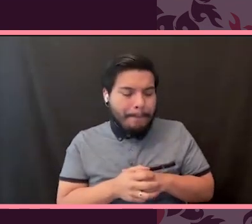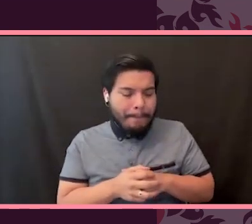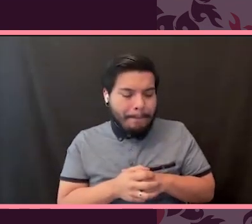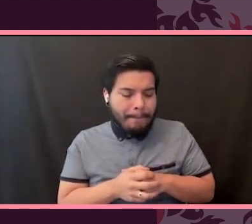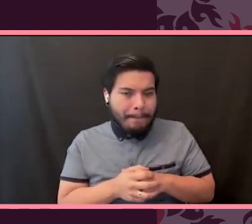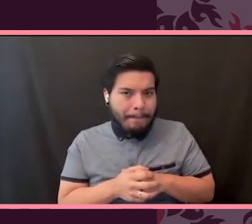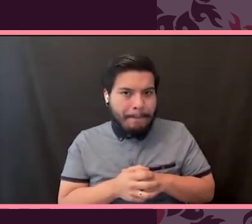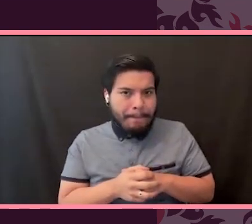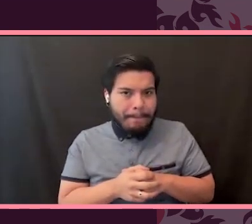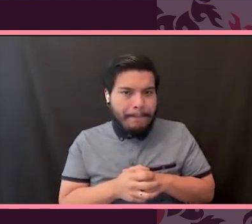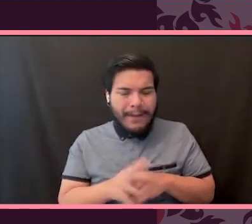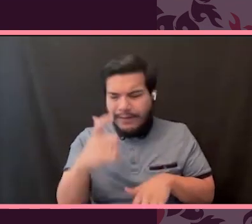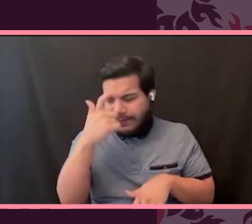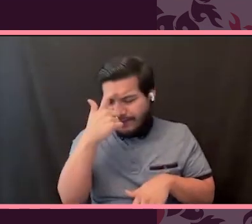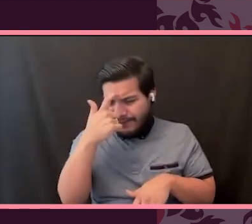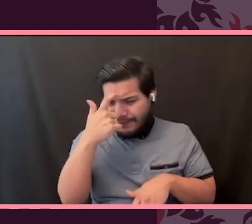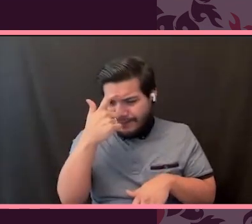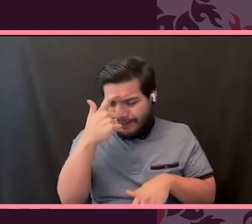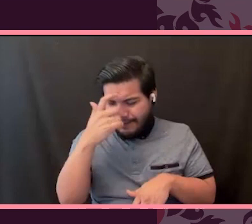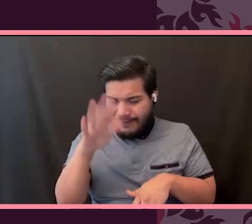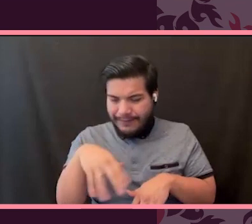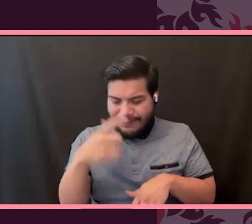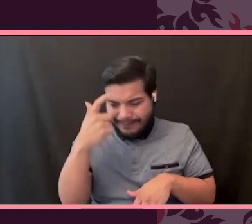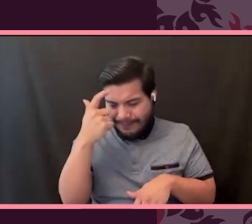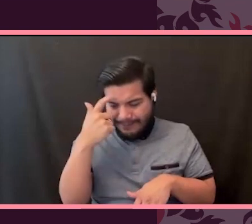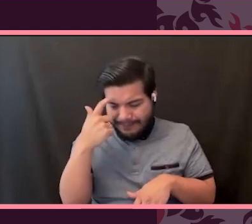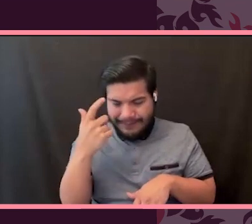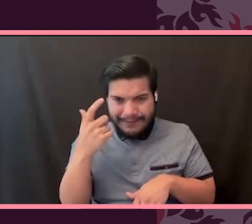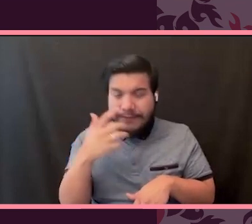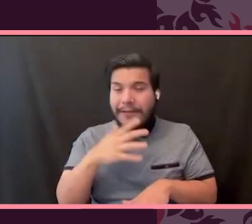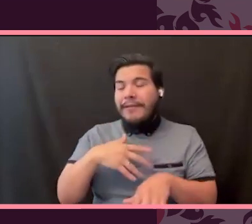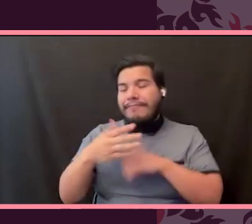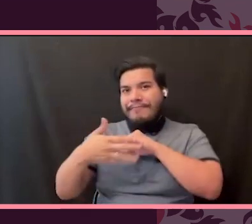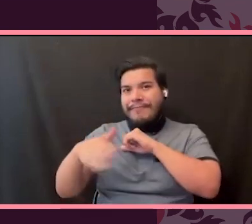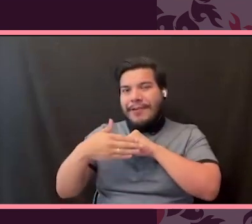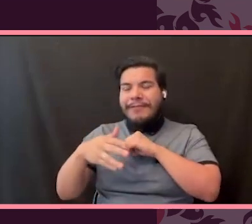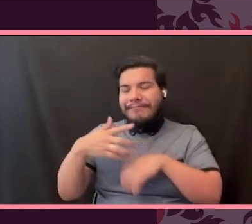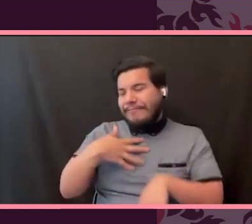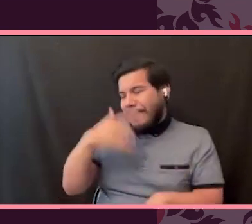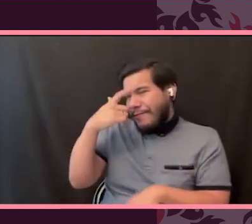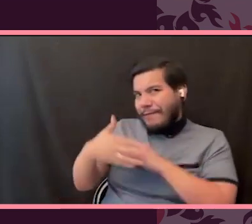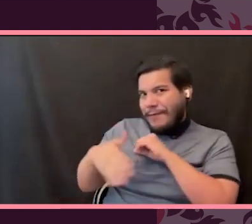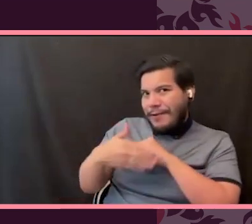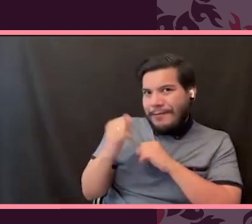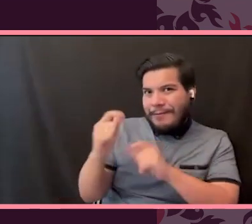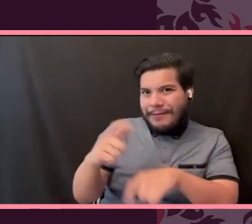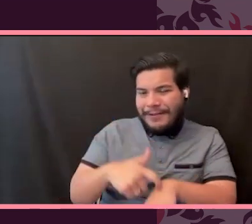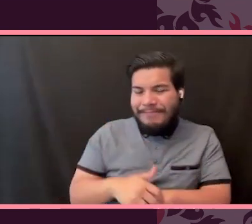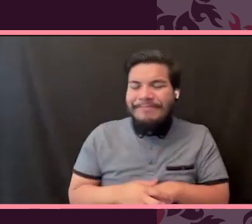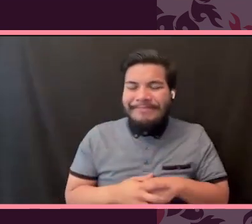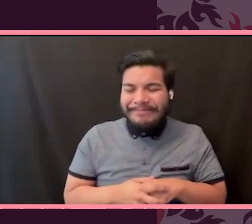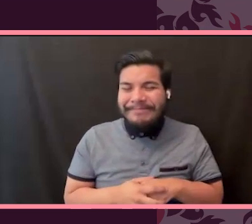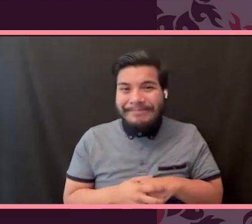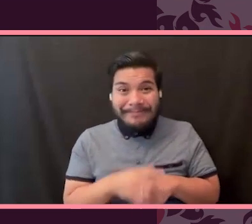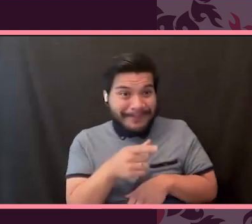Brian, Art. Thank you, brain. My brain farts all the time, just saying. Are you okay?